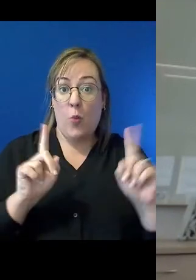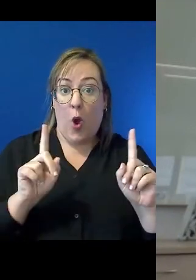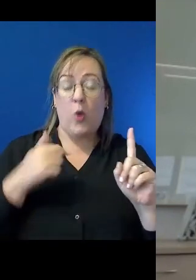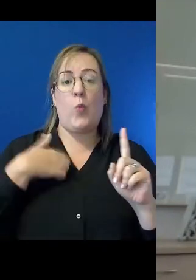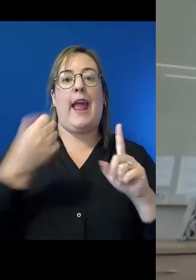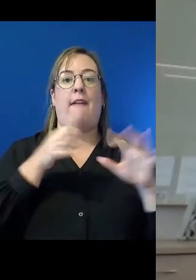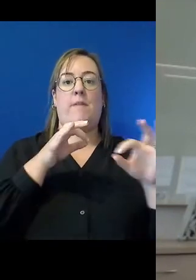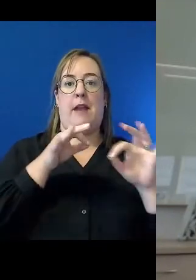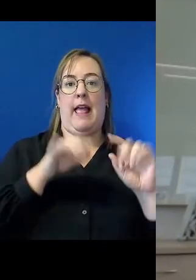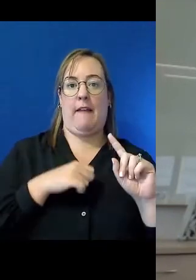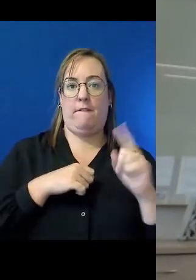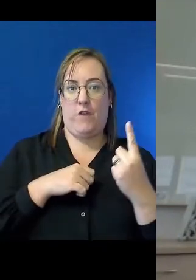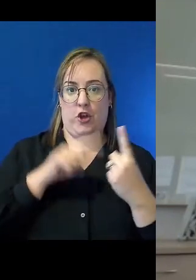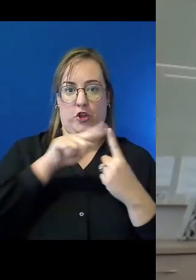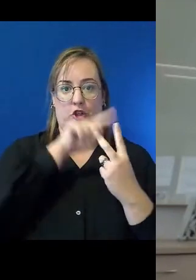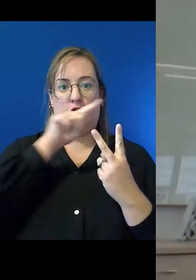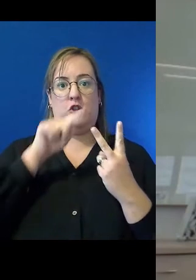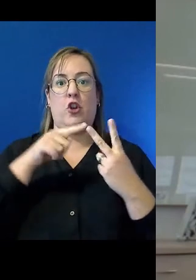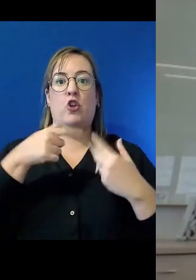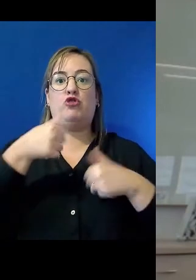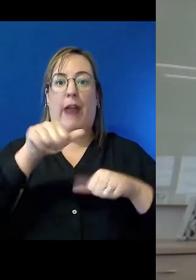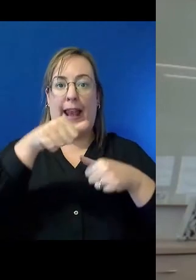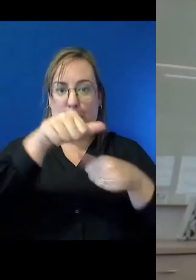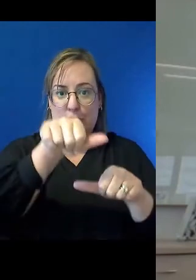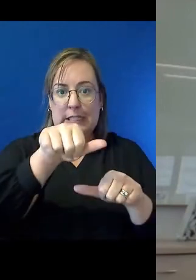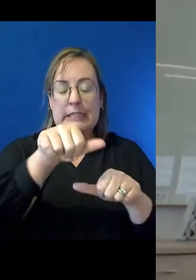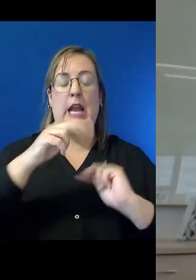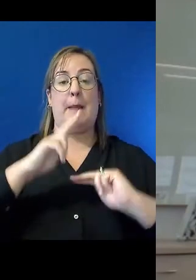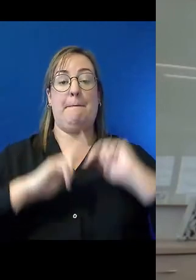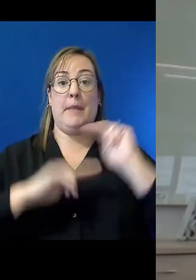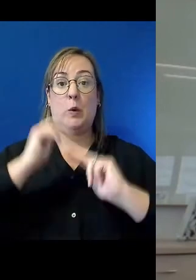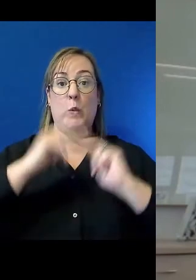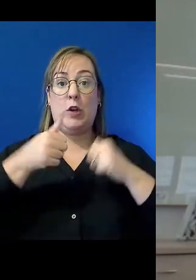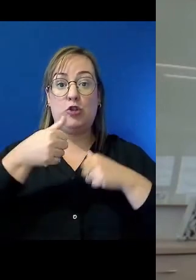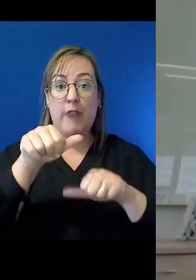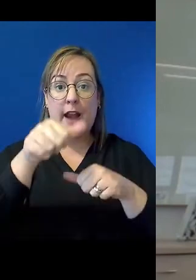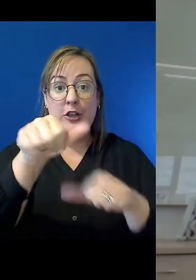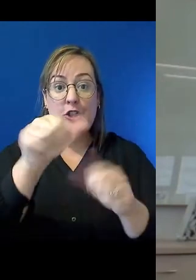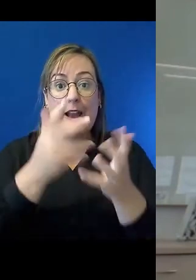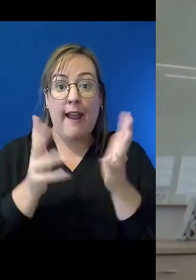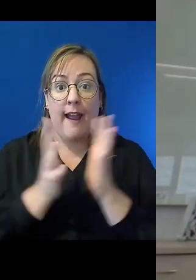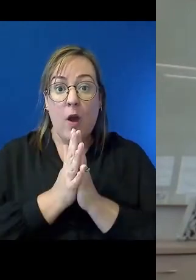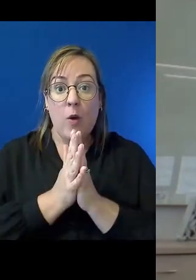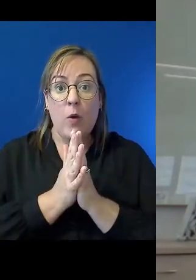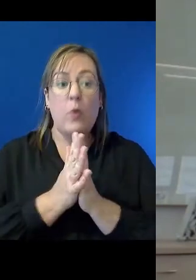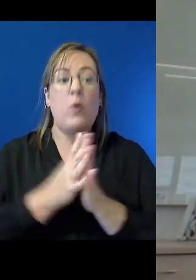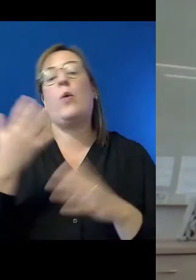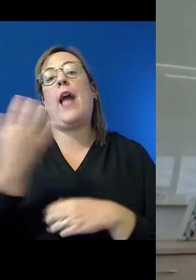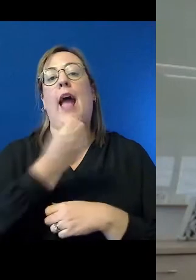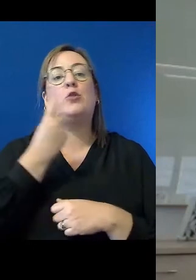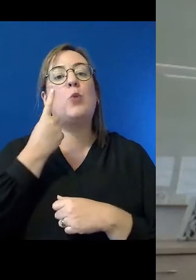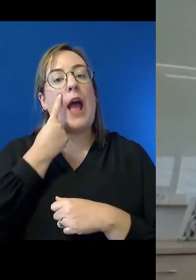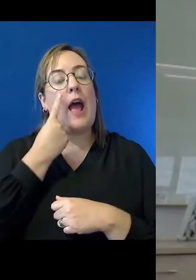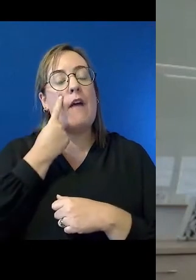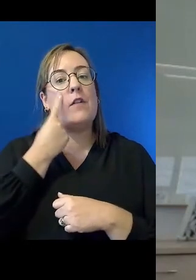place, and the early days of building strategy was based on just looking at those